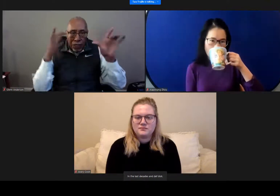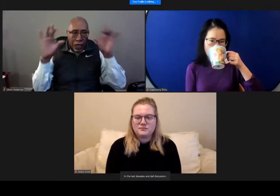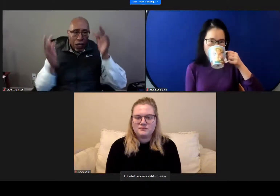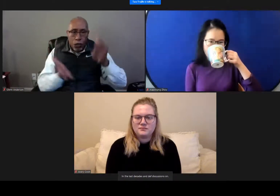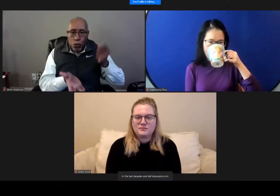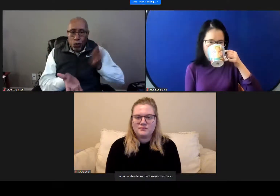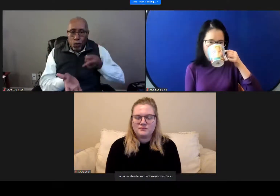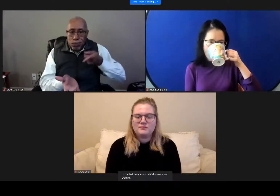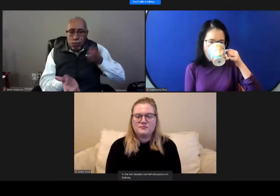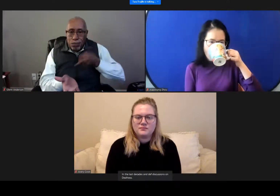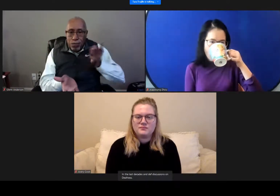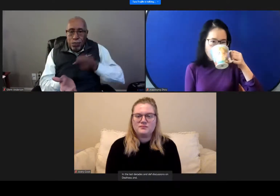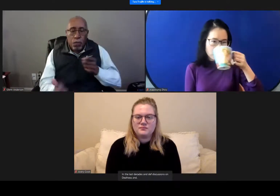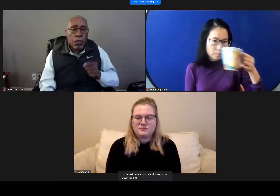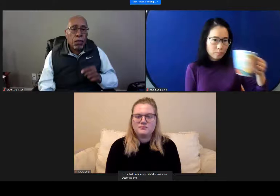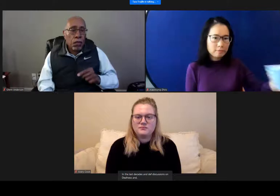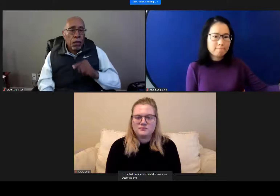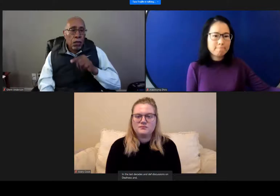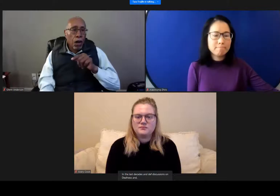discussions on deafness and